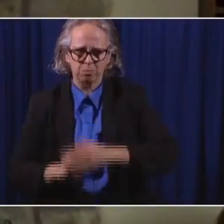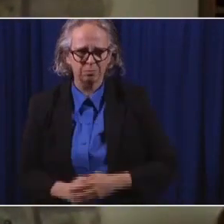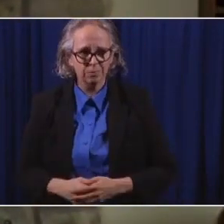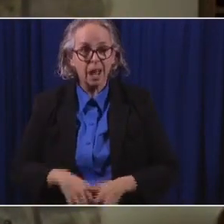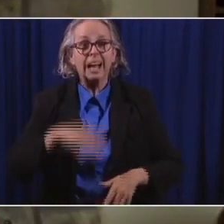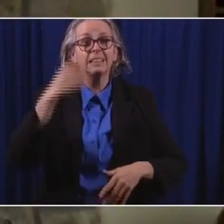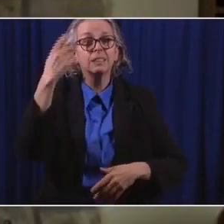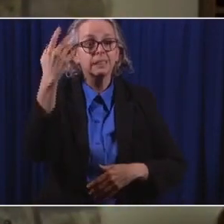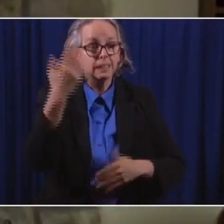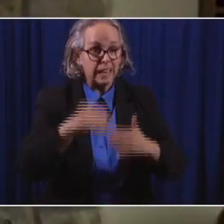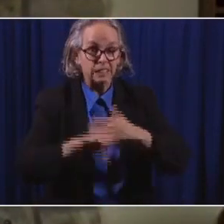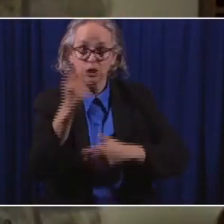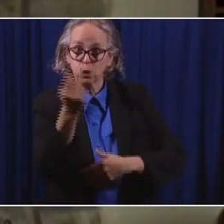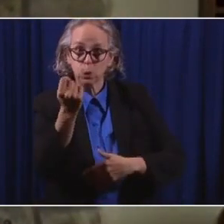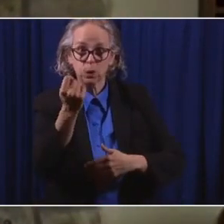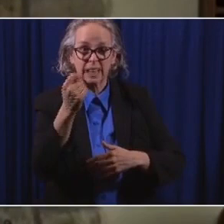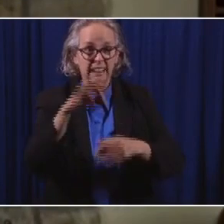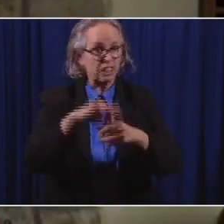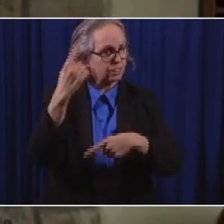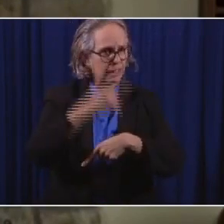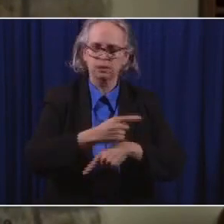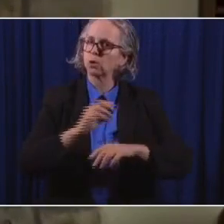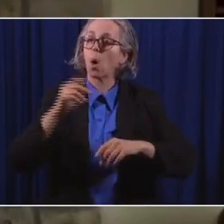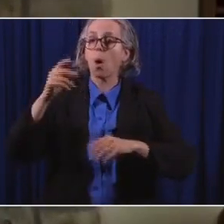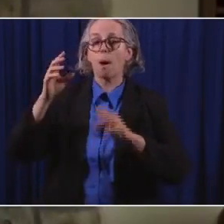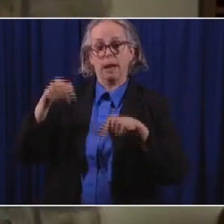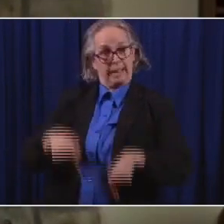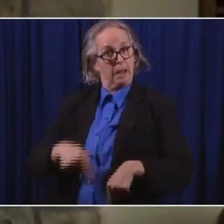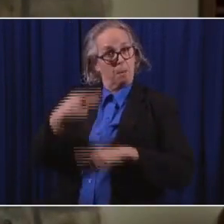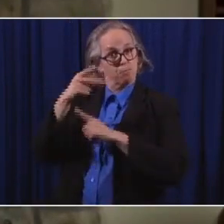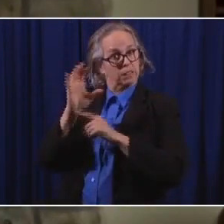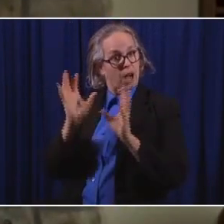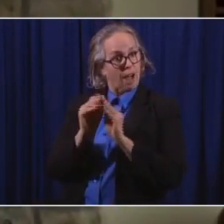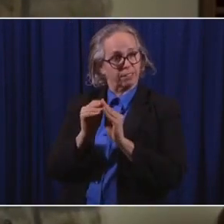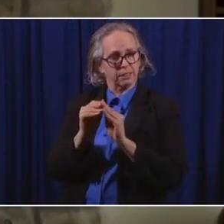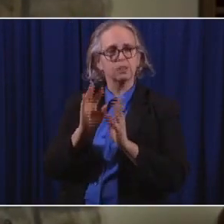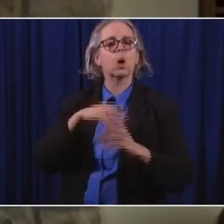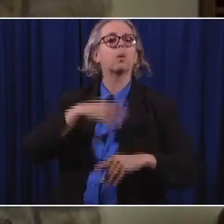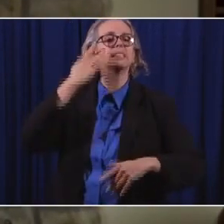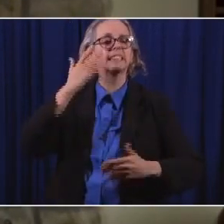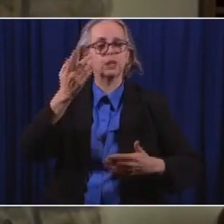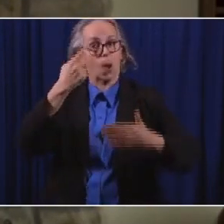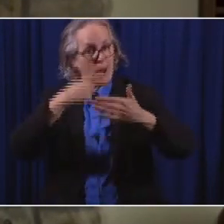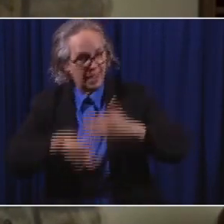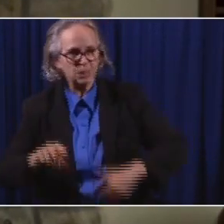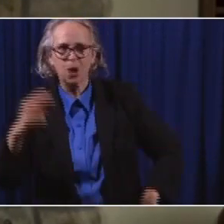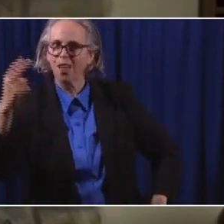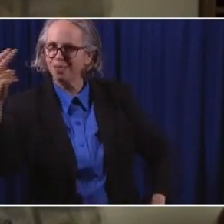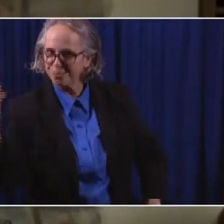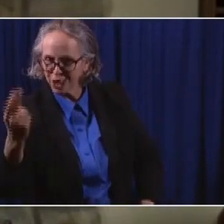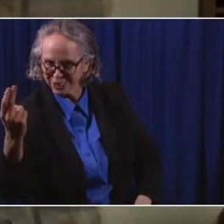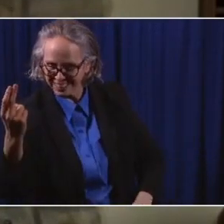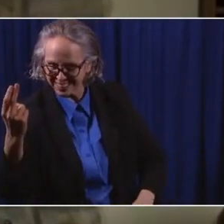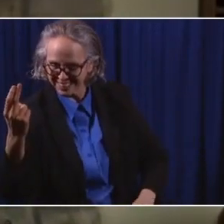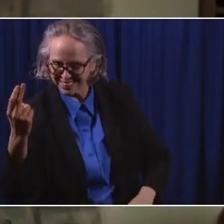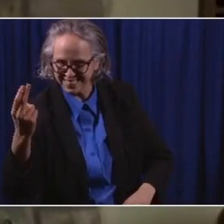Tuesday. Regular scheduled press conference will be Thursday unless there is some breaking news and some